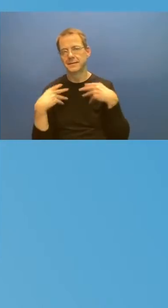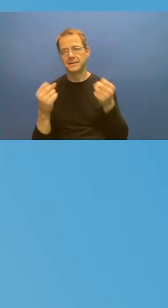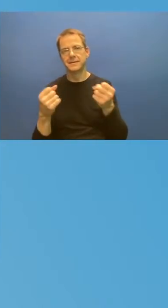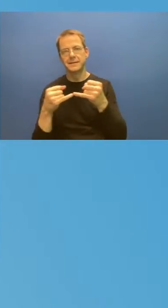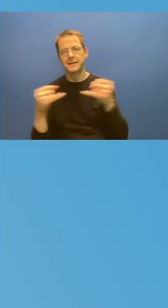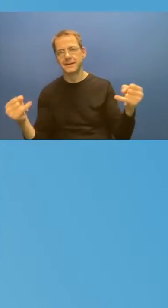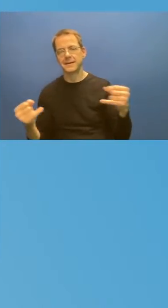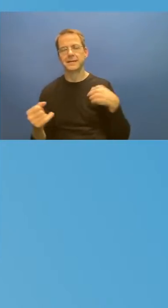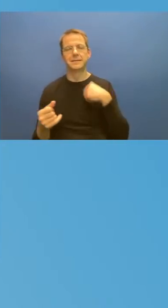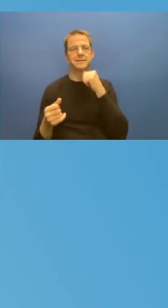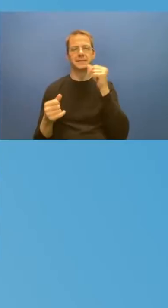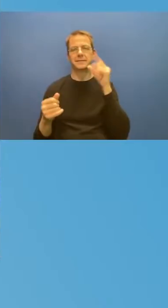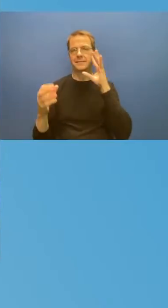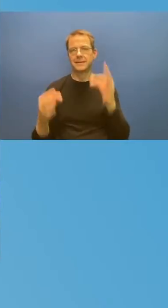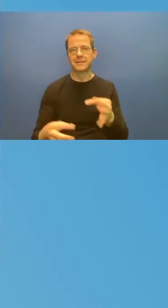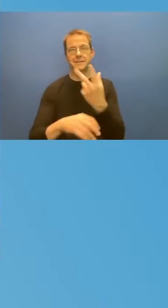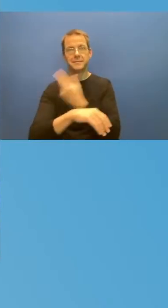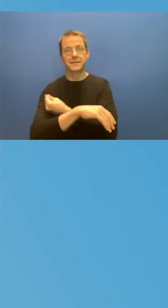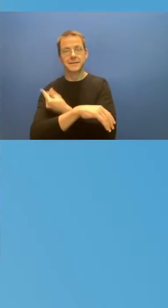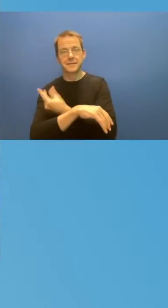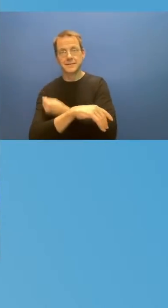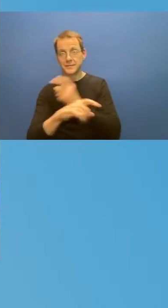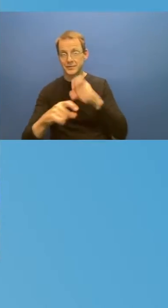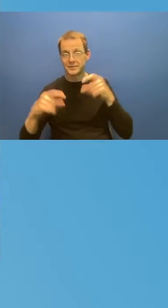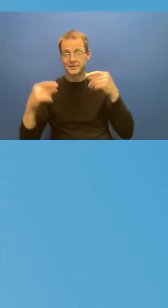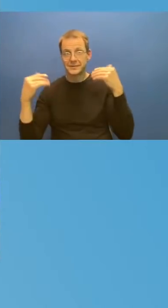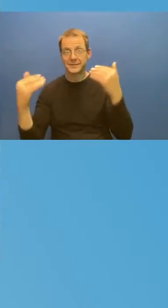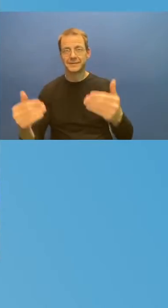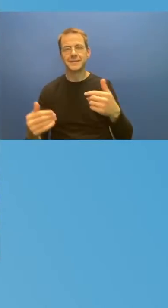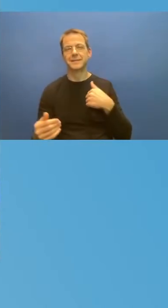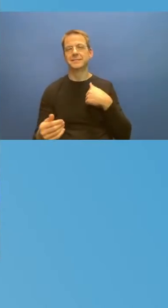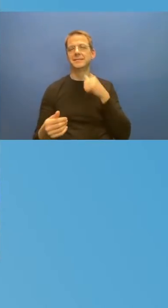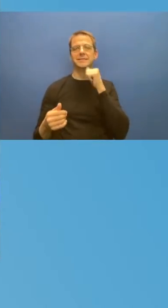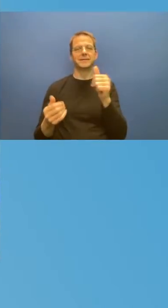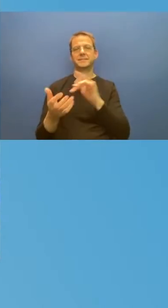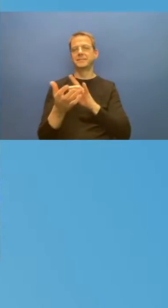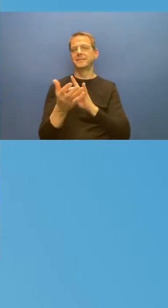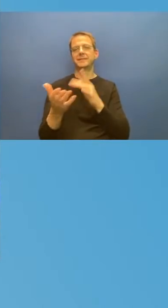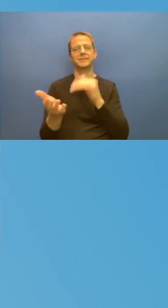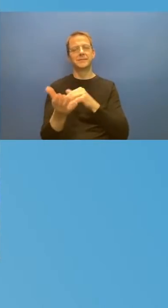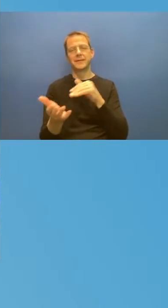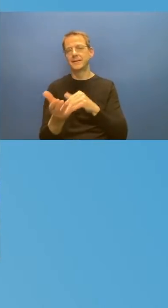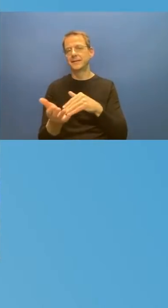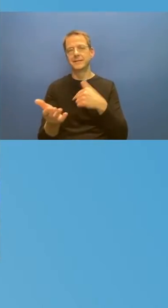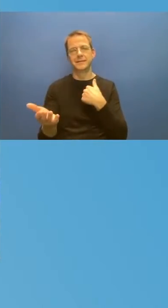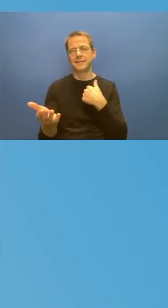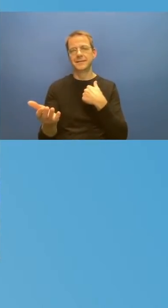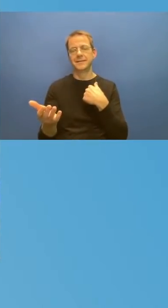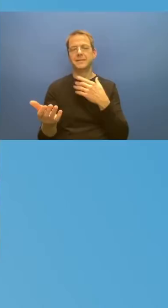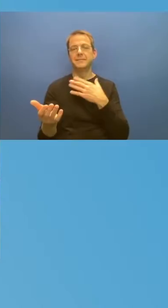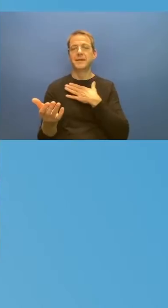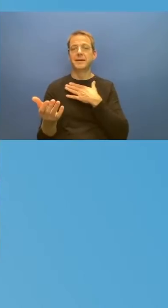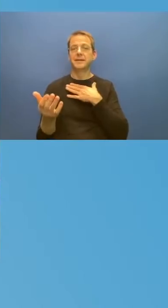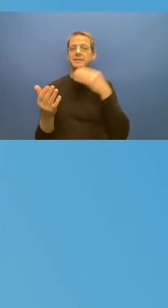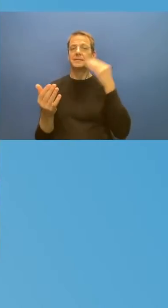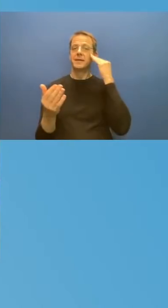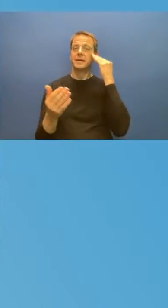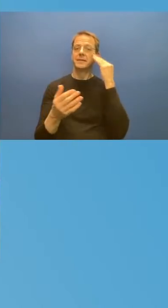knowledge of vaccines is quite extensive. I am hesitant